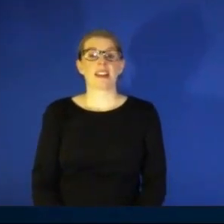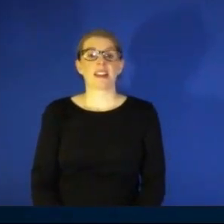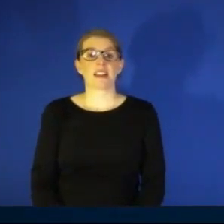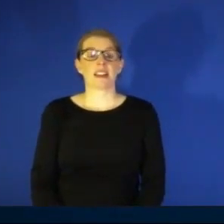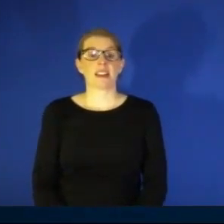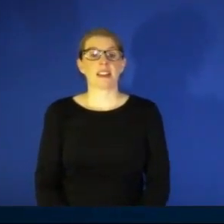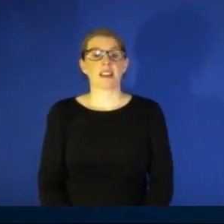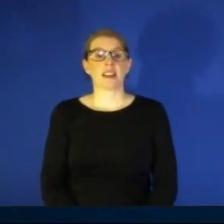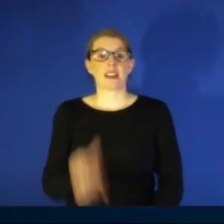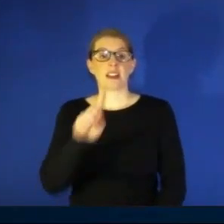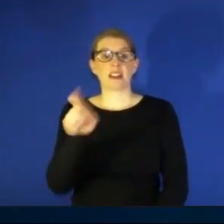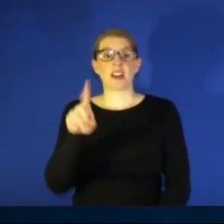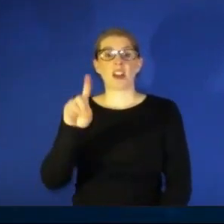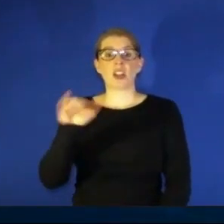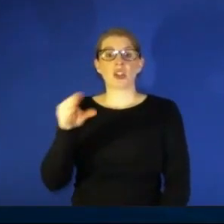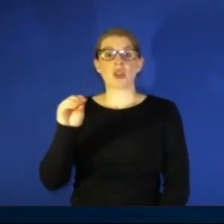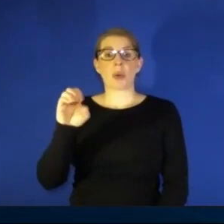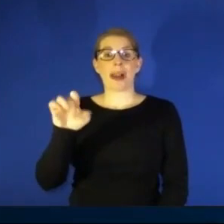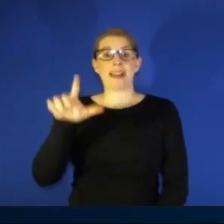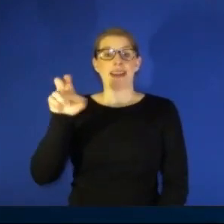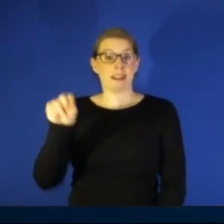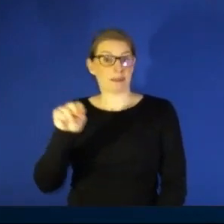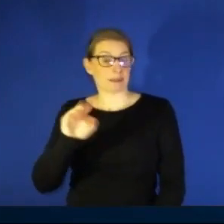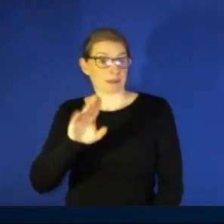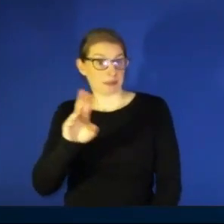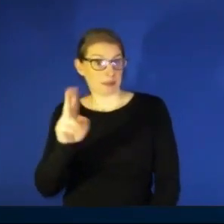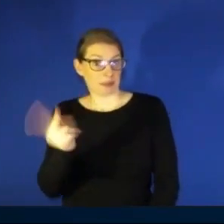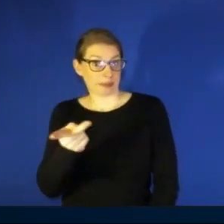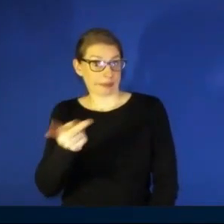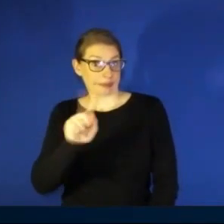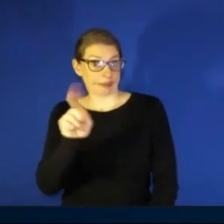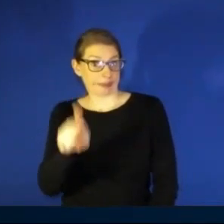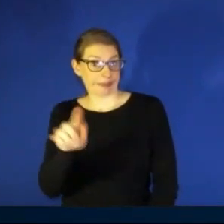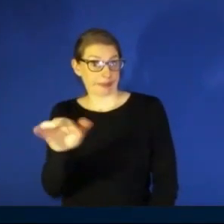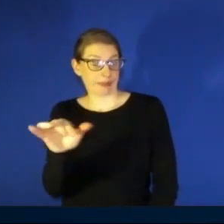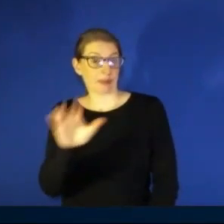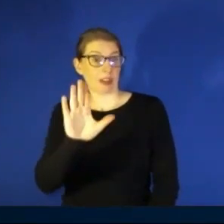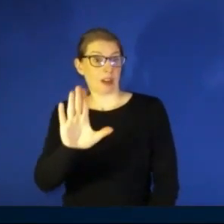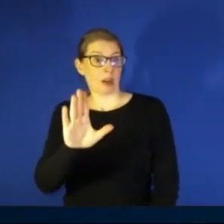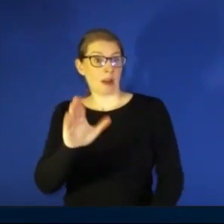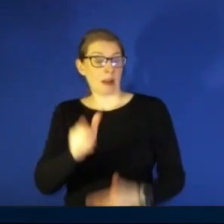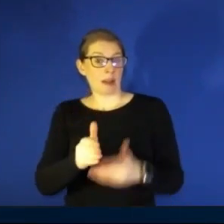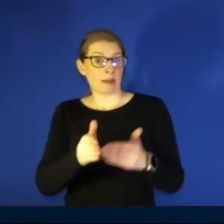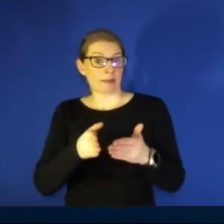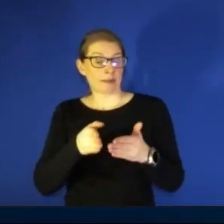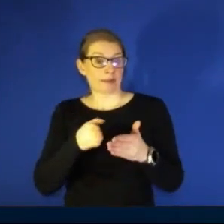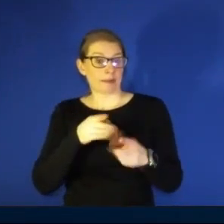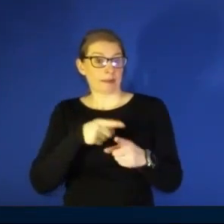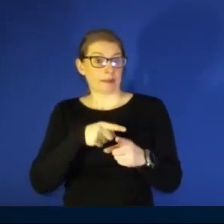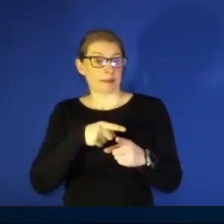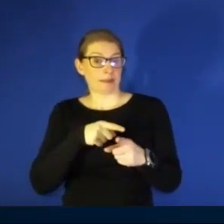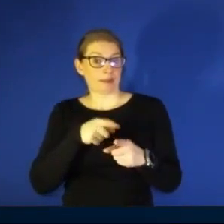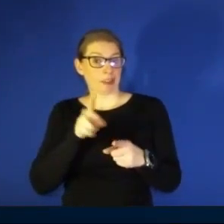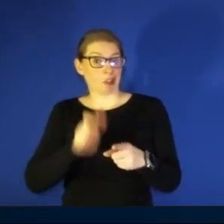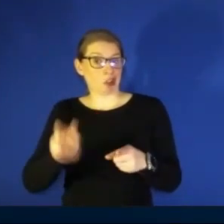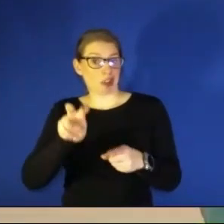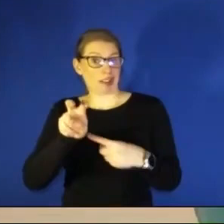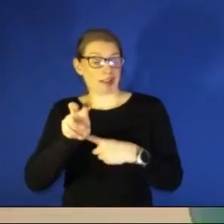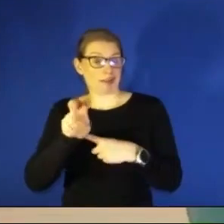question from Joe Ellen, and I do want to go ahead and ask your nurses standing by just what their path was to get to where they are